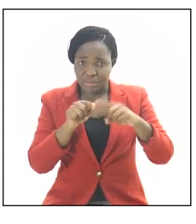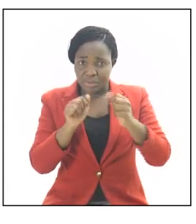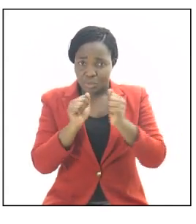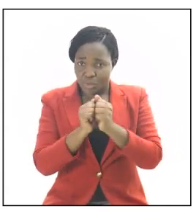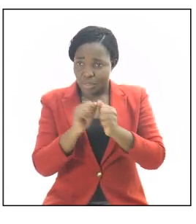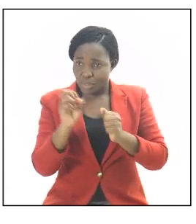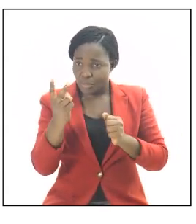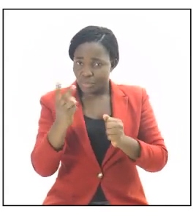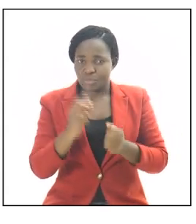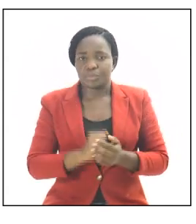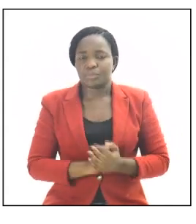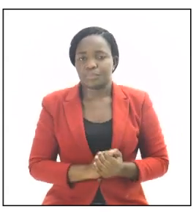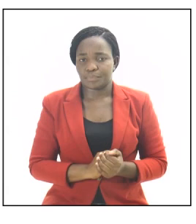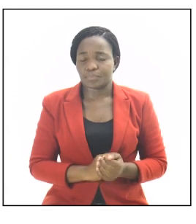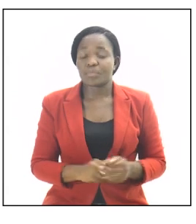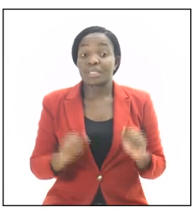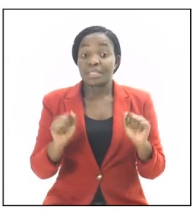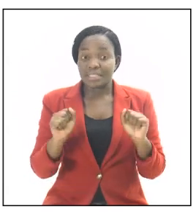153.93804.